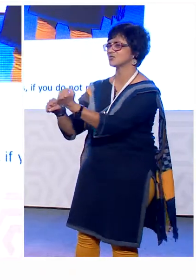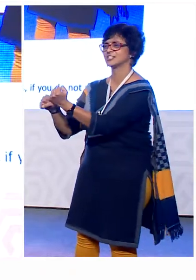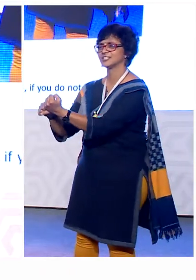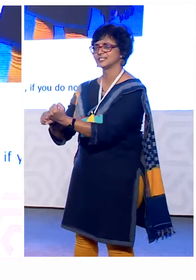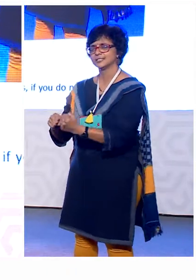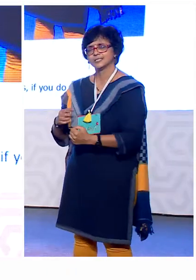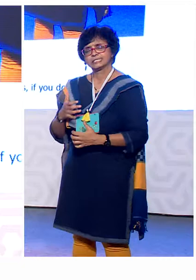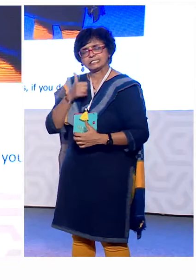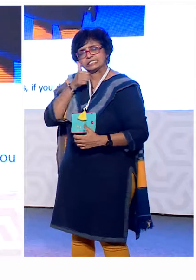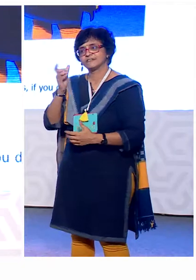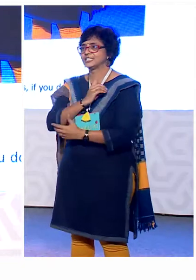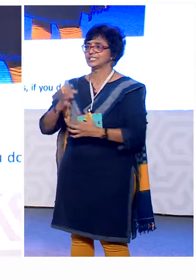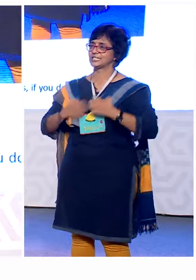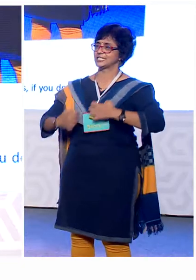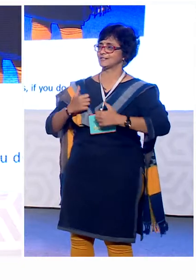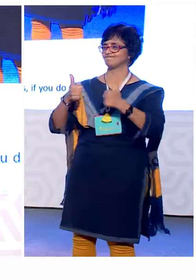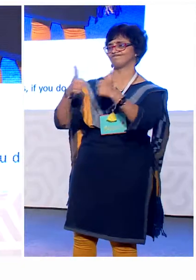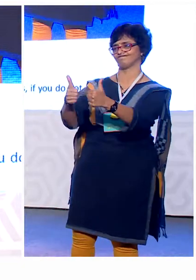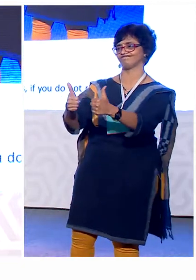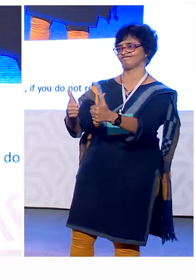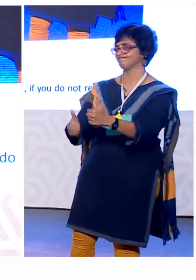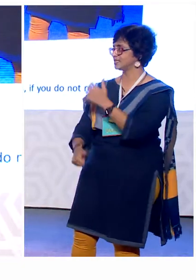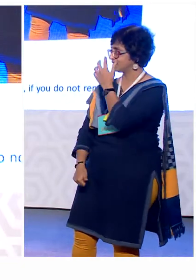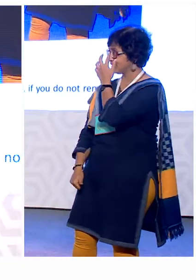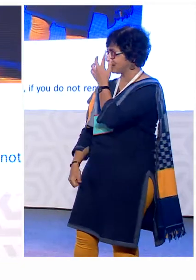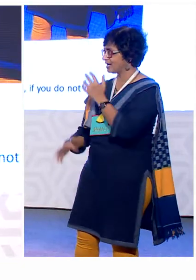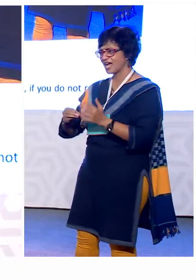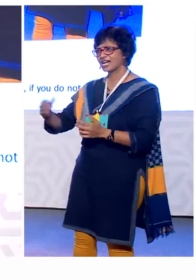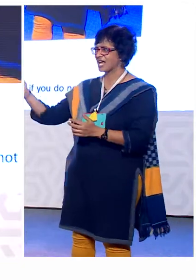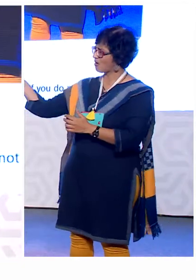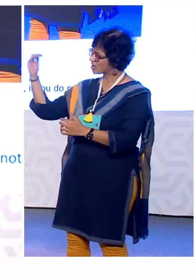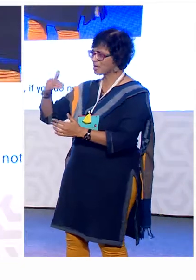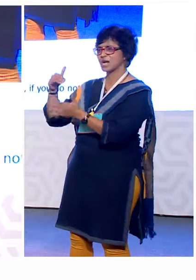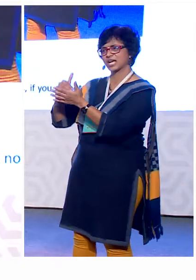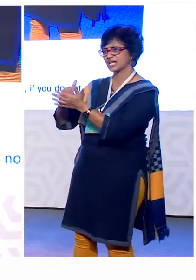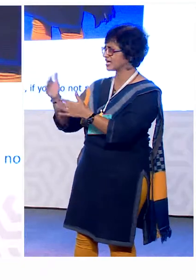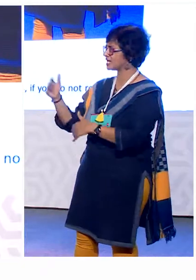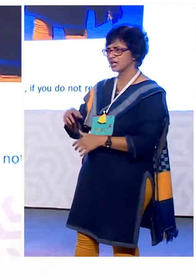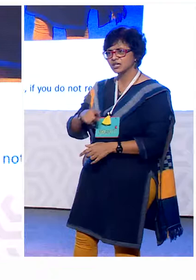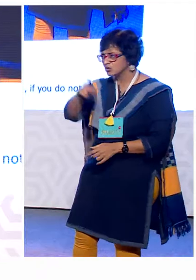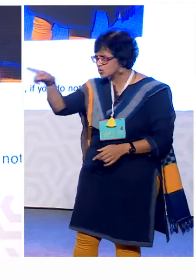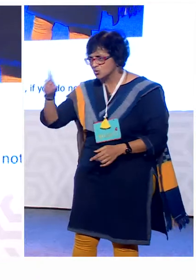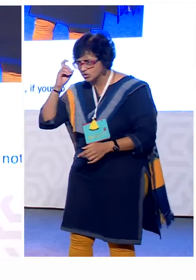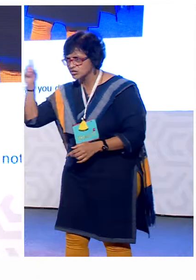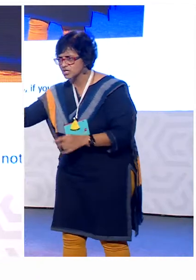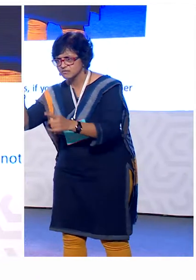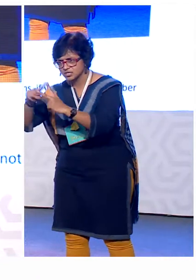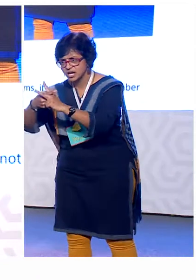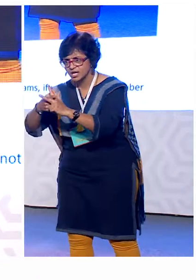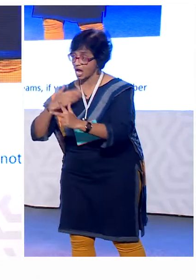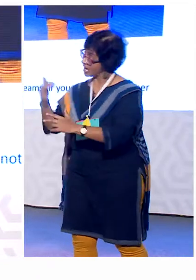the divine, to put those dreams into service. And I look forward to coming back here in a year and finding out how some of those dreams are starting to come